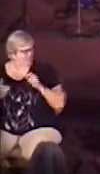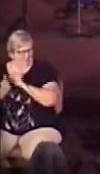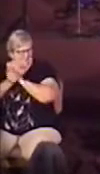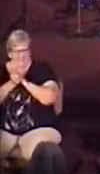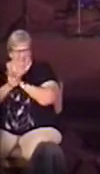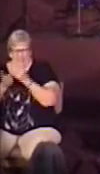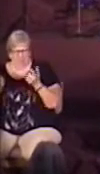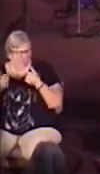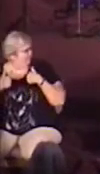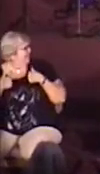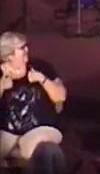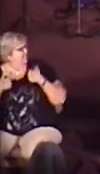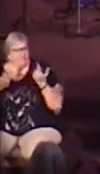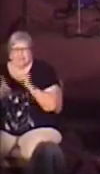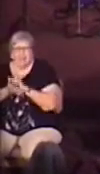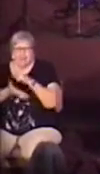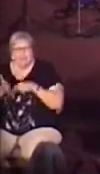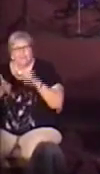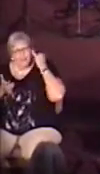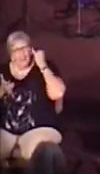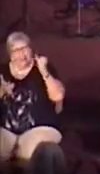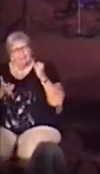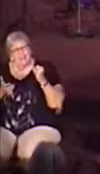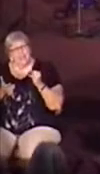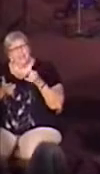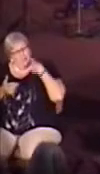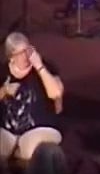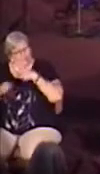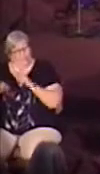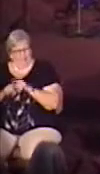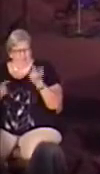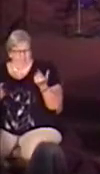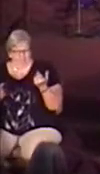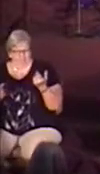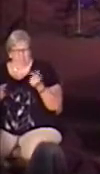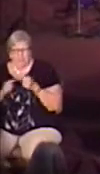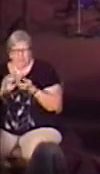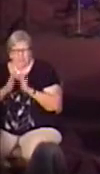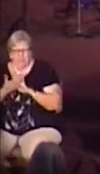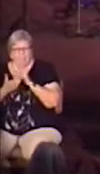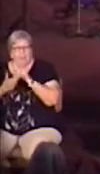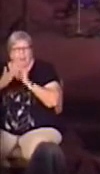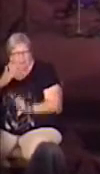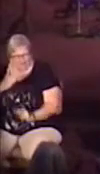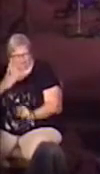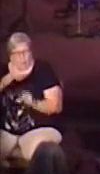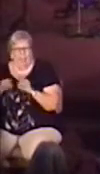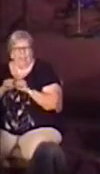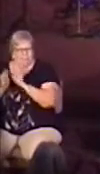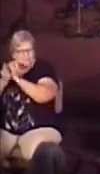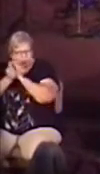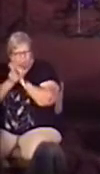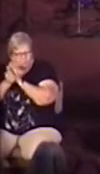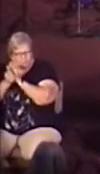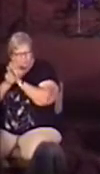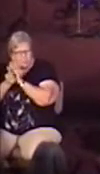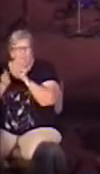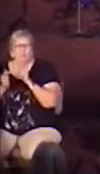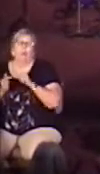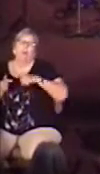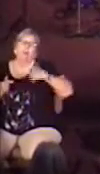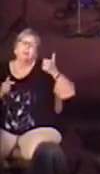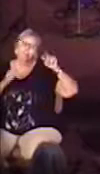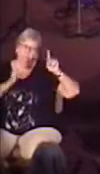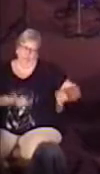slave? That's what this idea would have come through as. It is literally to be humble as a bondservant that enslaves to another